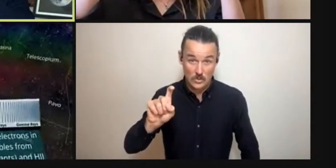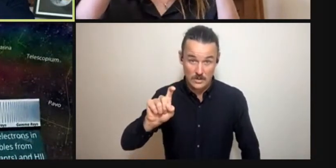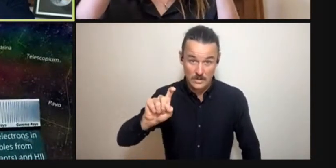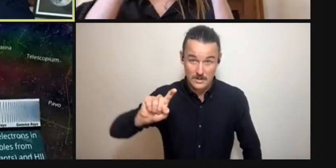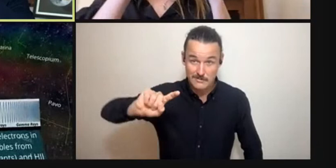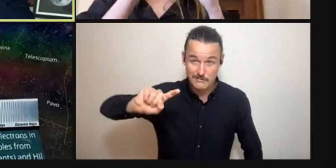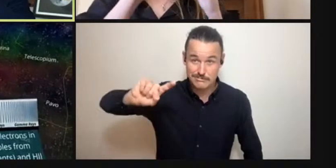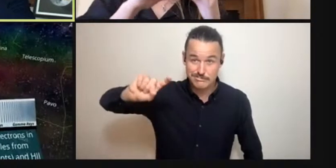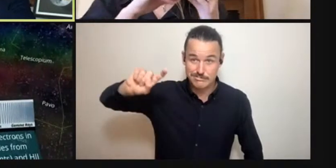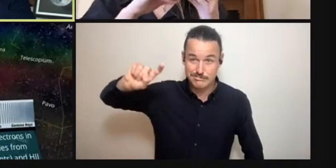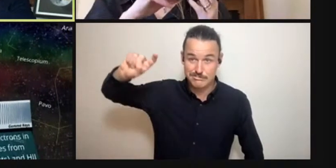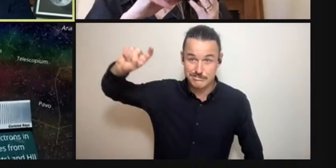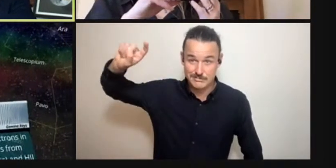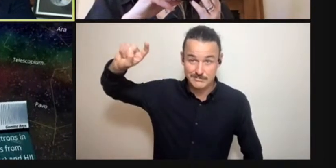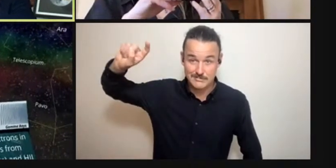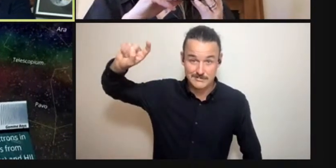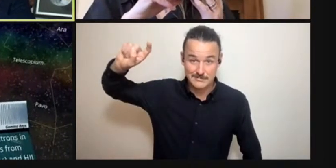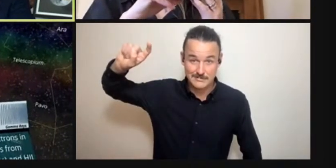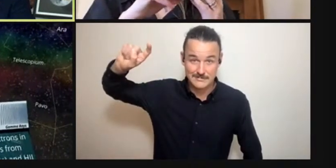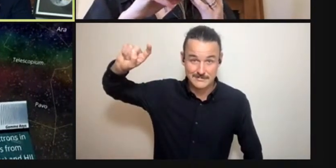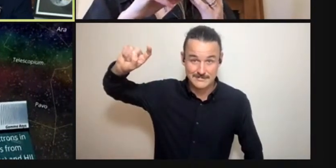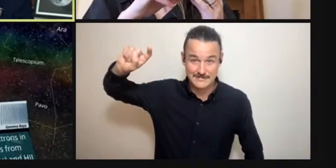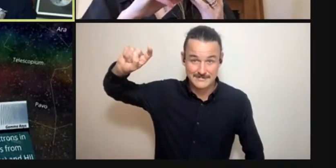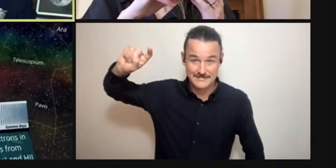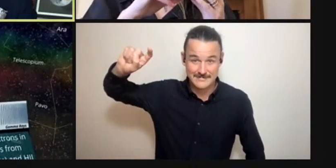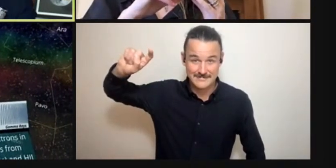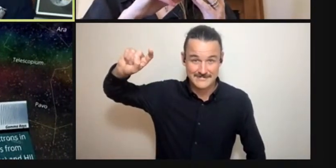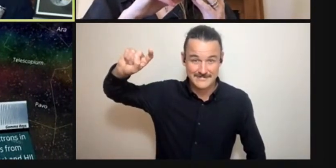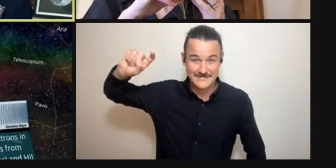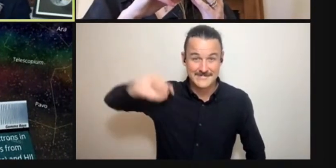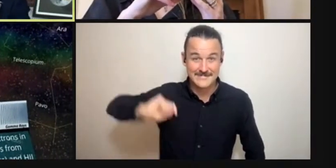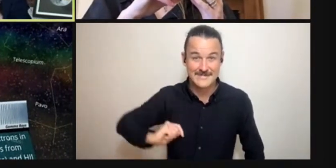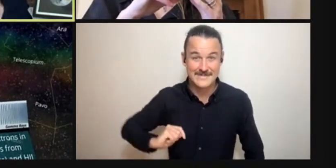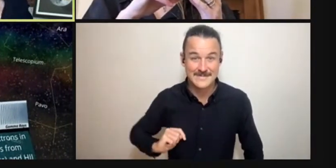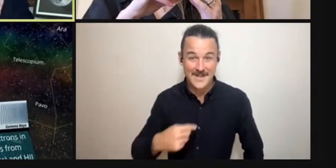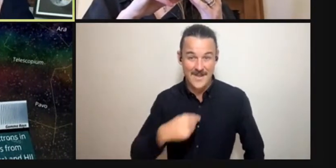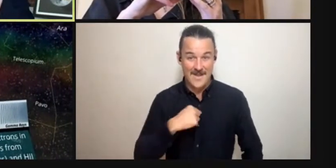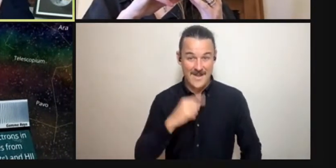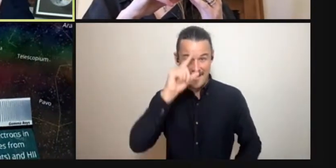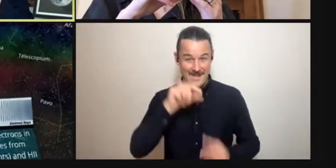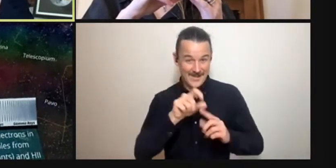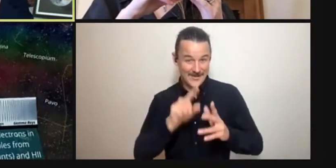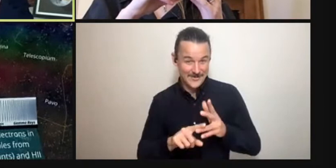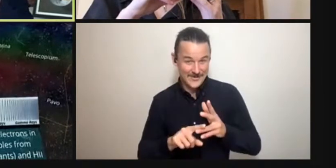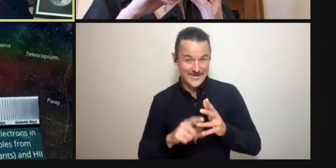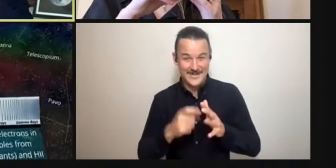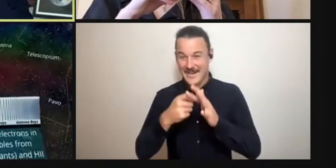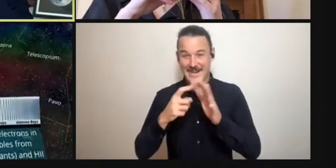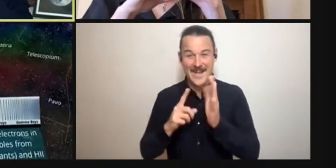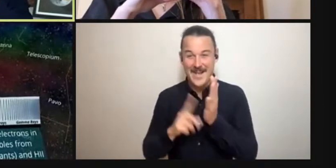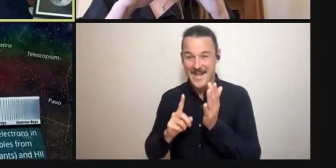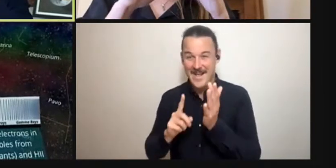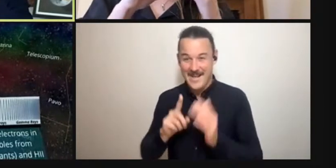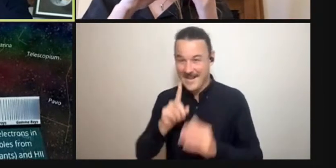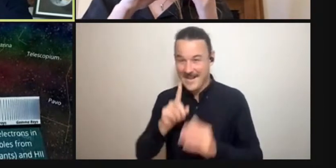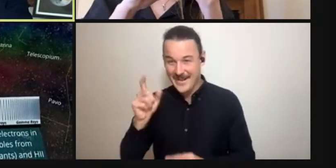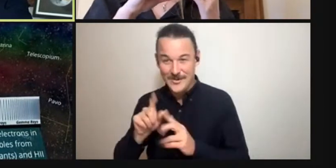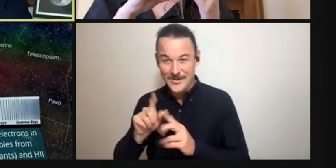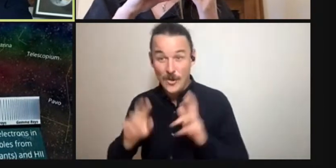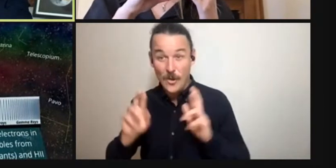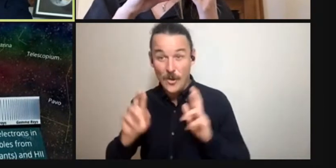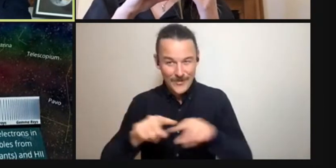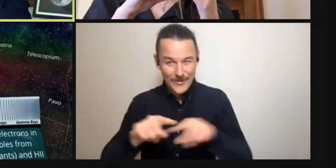up, which I can do, but Carl doesn't seem to be able to. Hopefully you're all able to pull